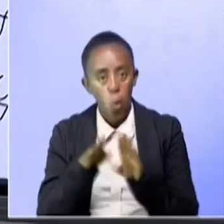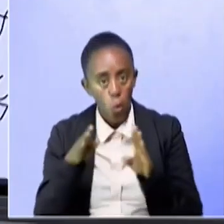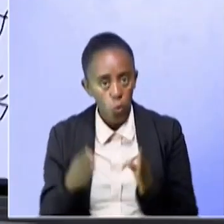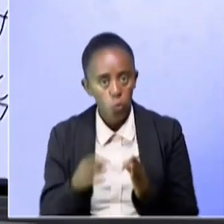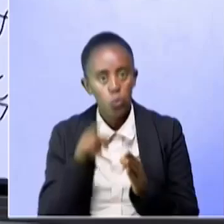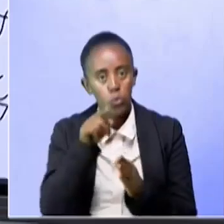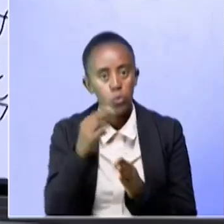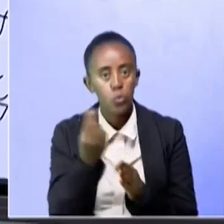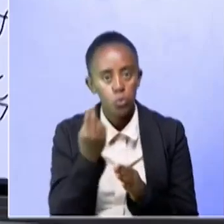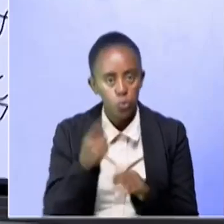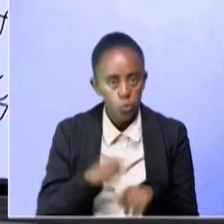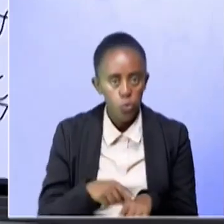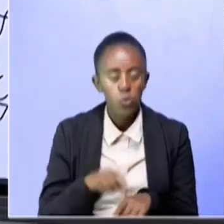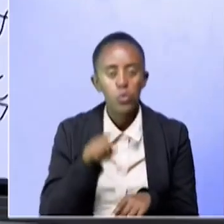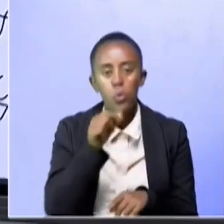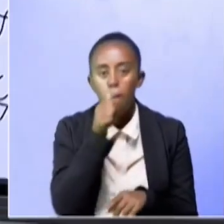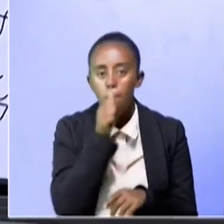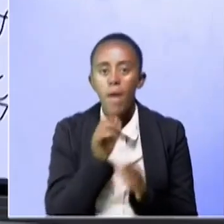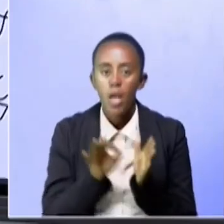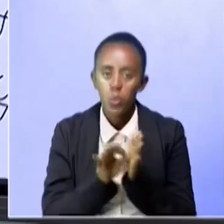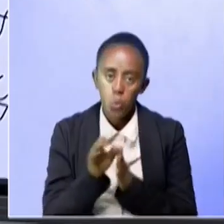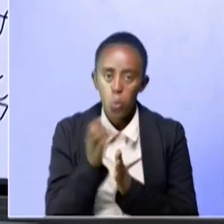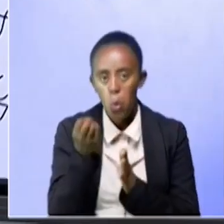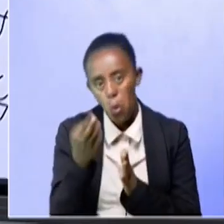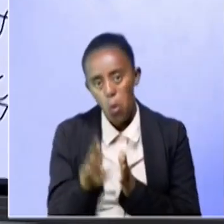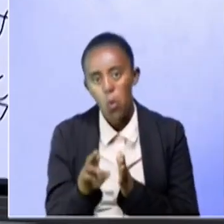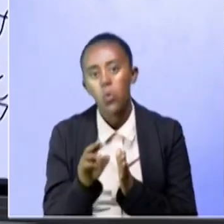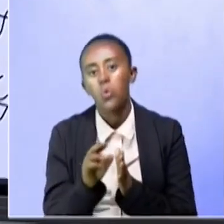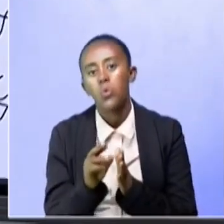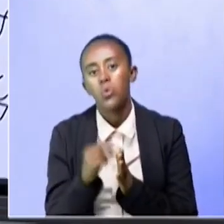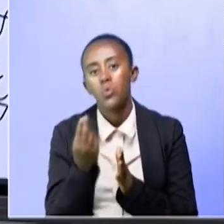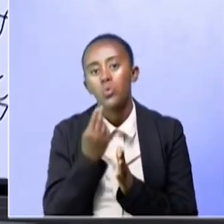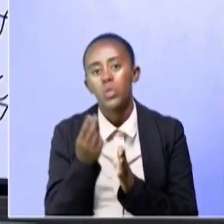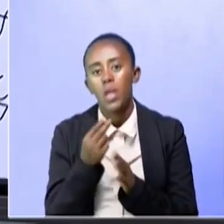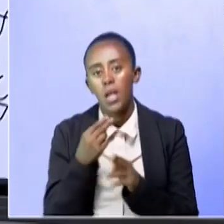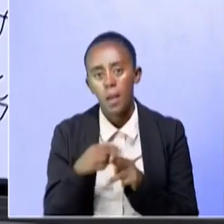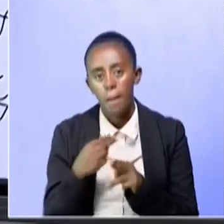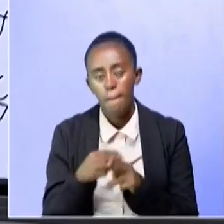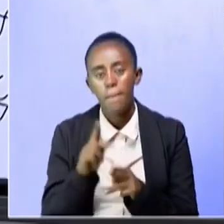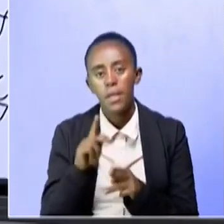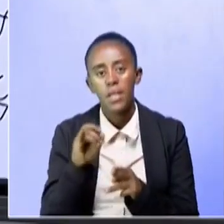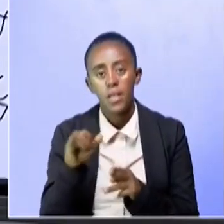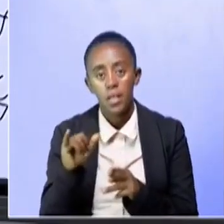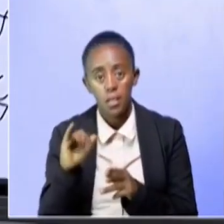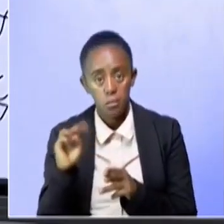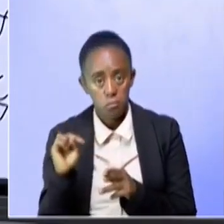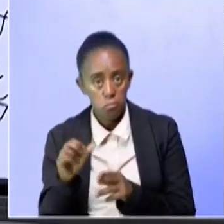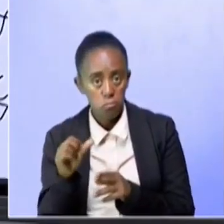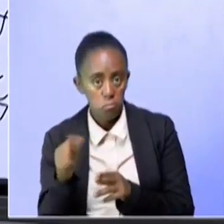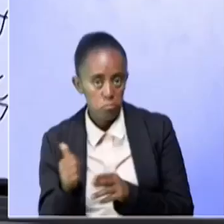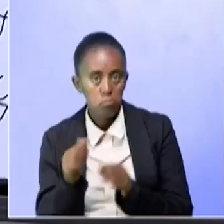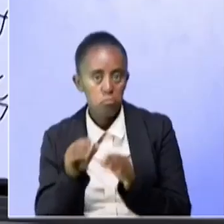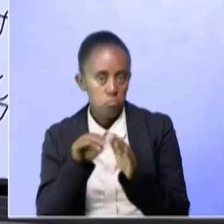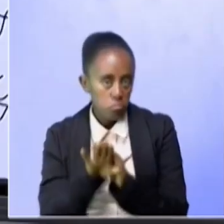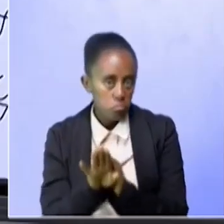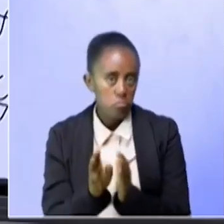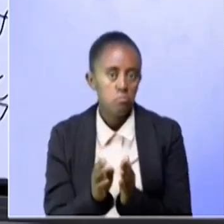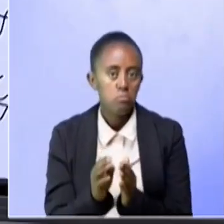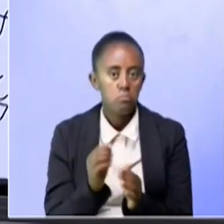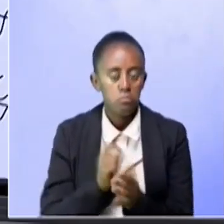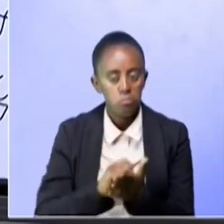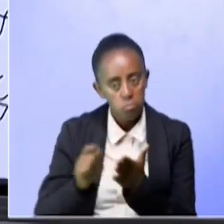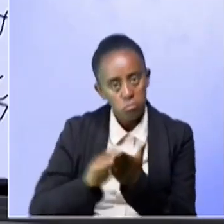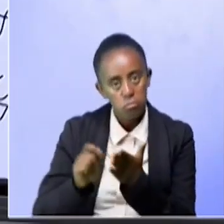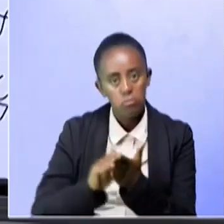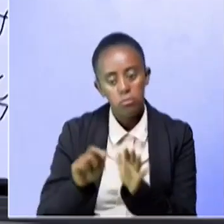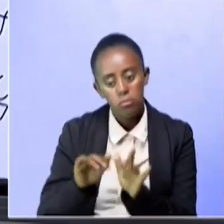log in, you use your password or username key in. Key in other words is just writing in a